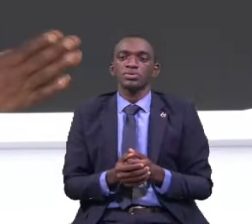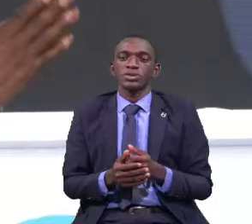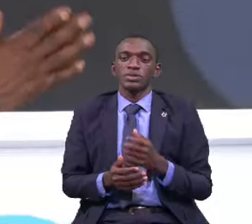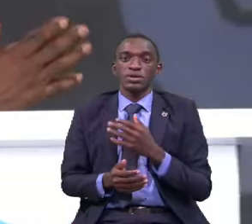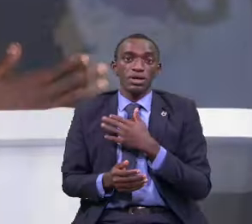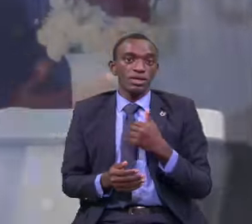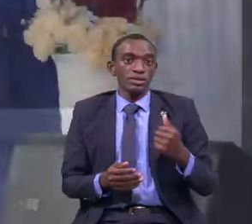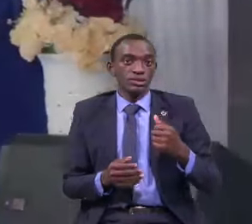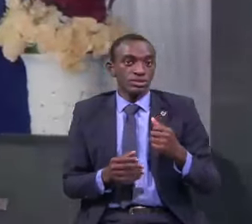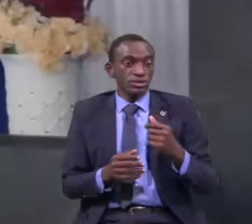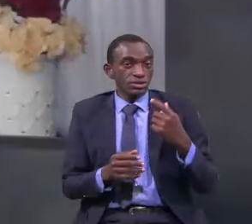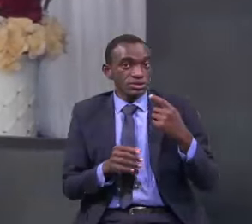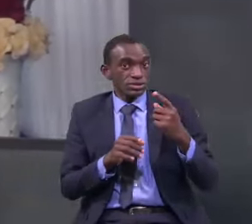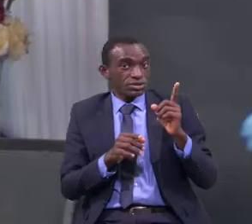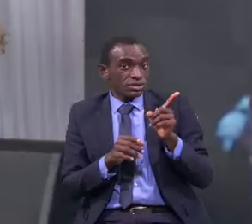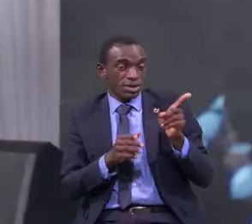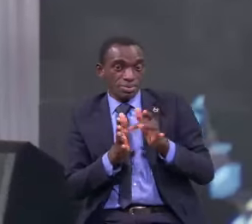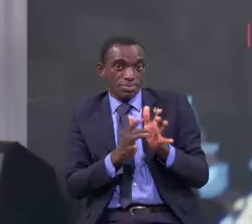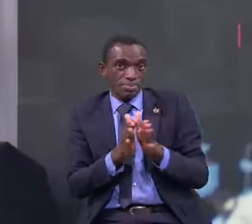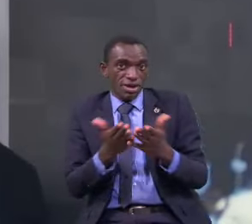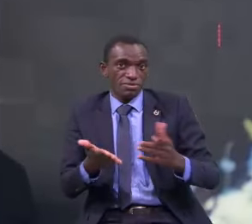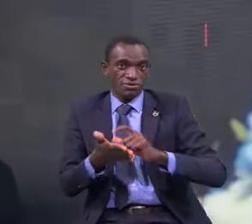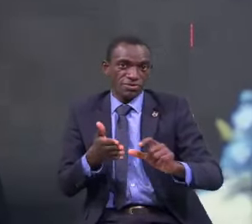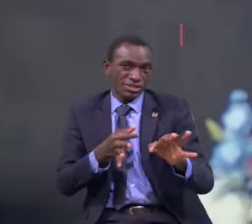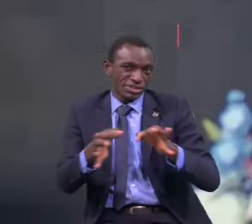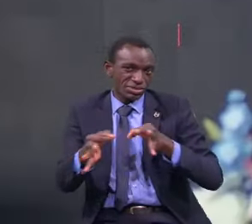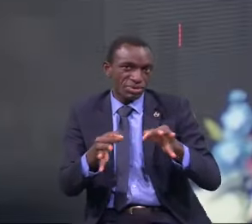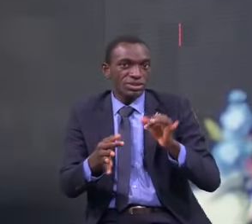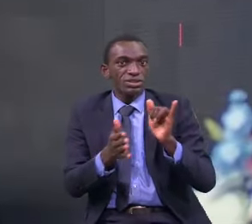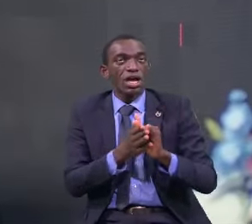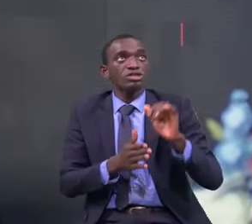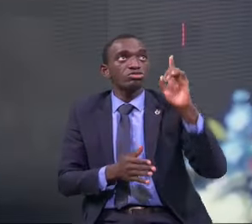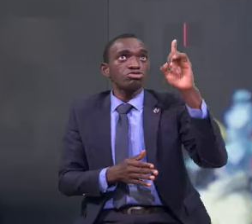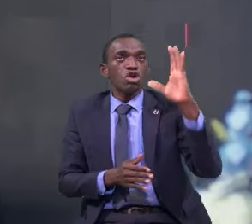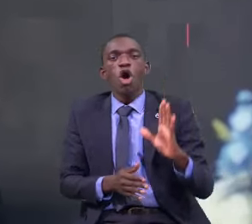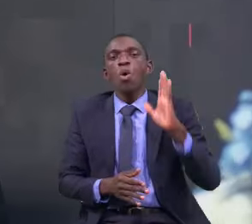And it says that God will make you worthy.